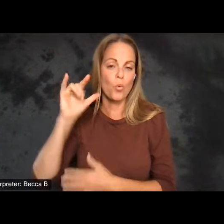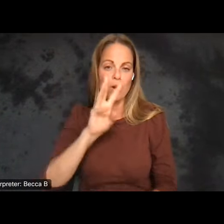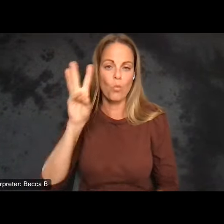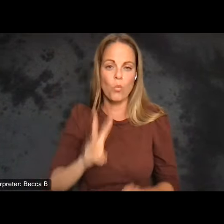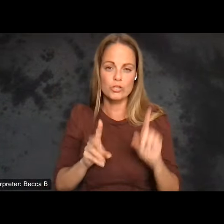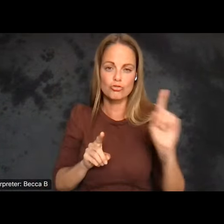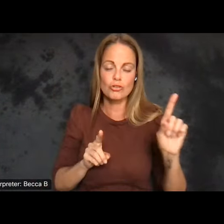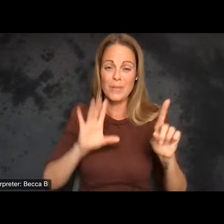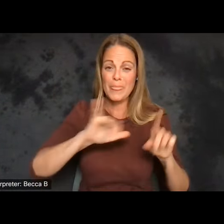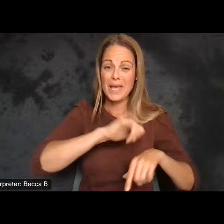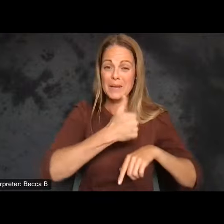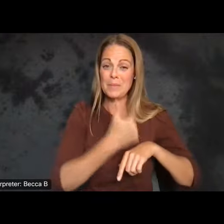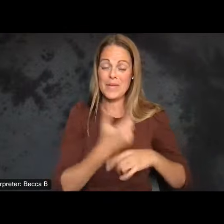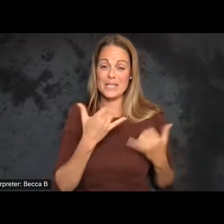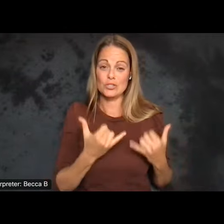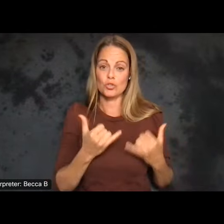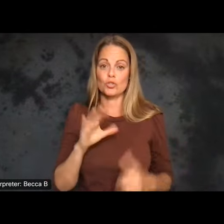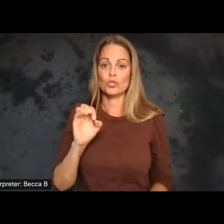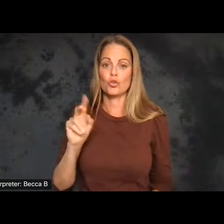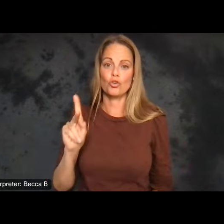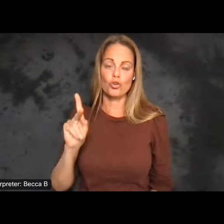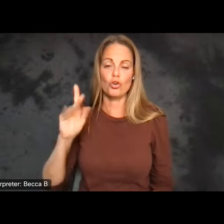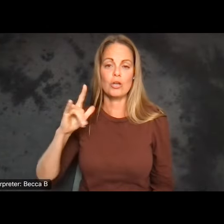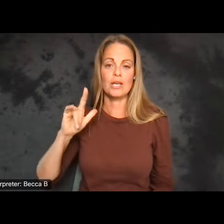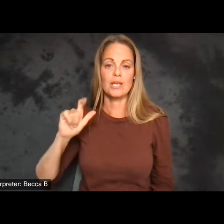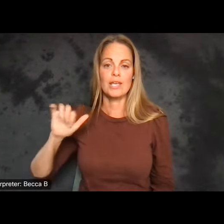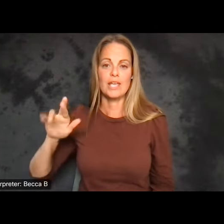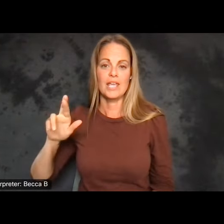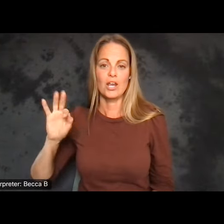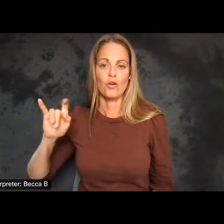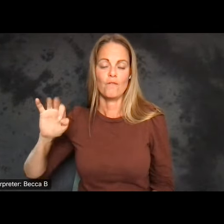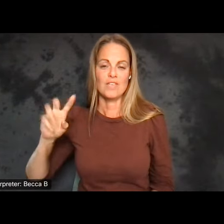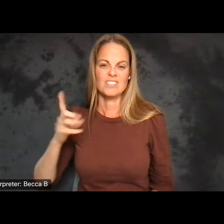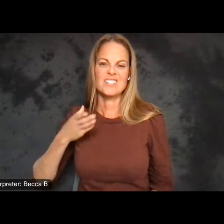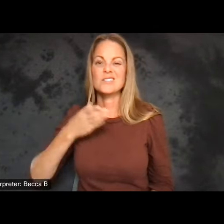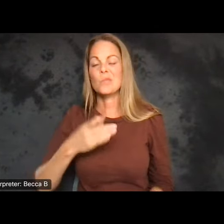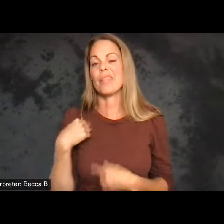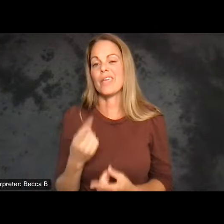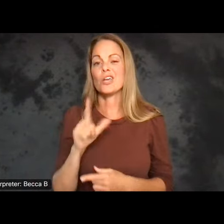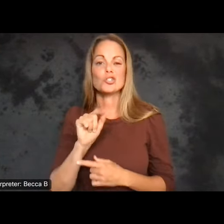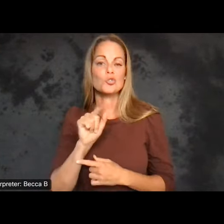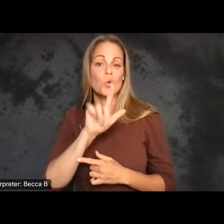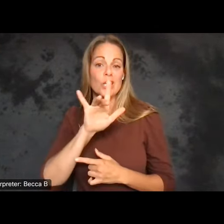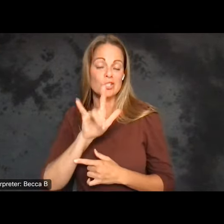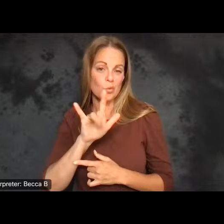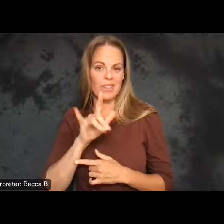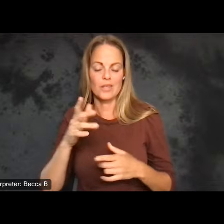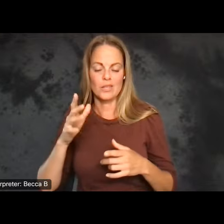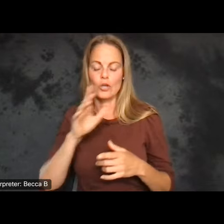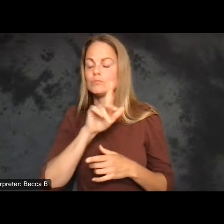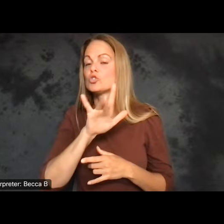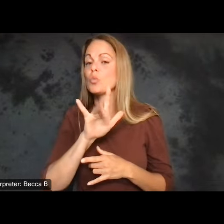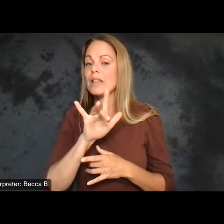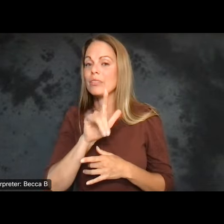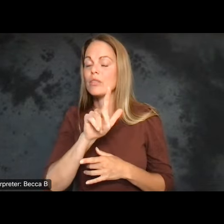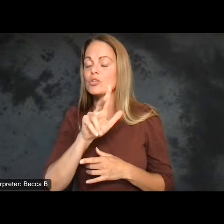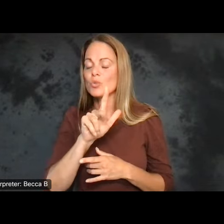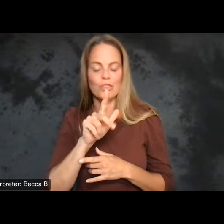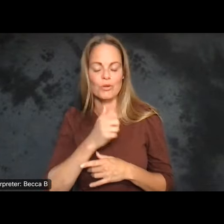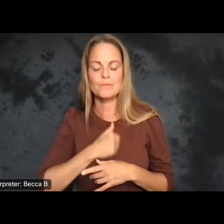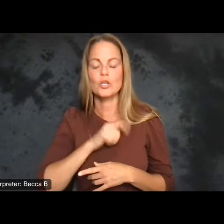is currently located at Cook Airfield. It's been there since 2023. That was always intended to be a temporary location.